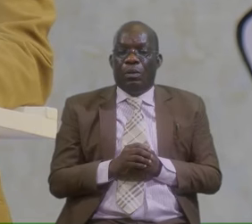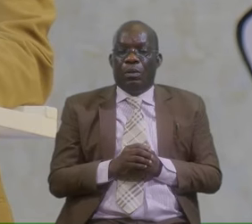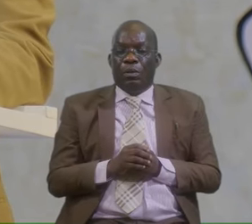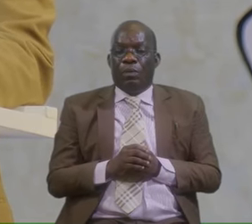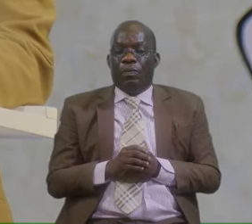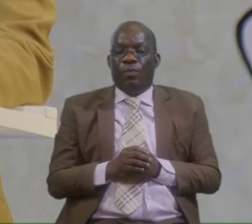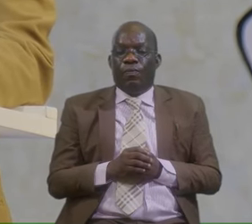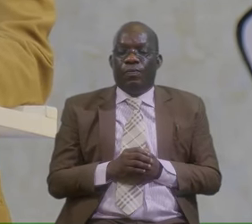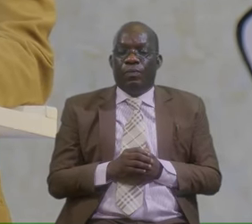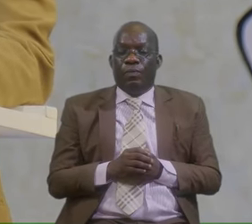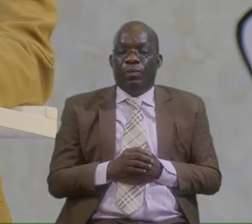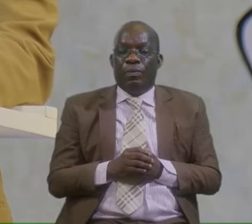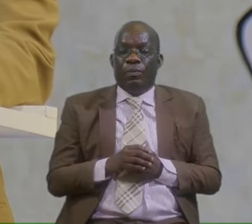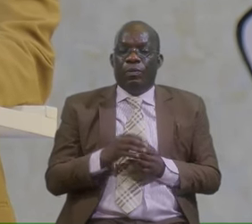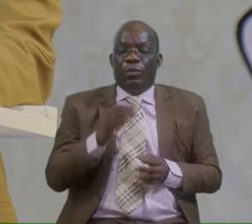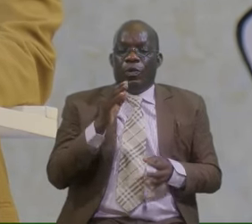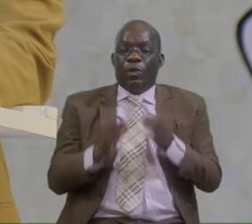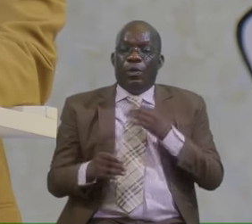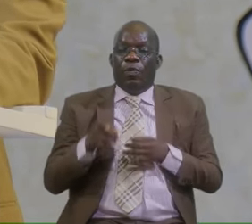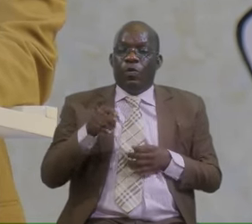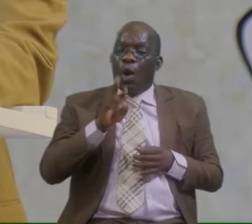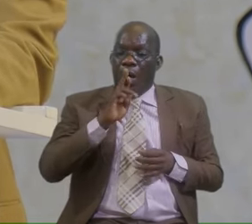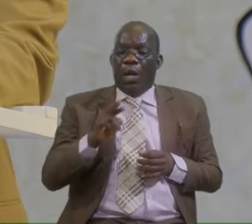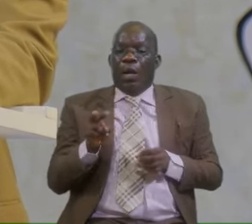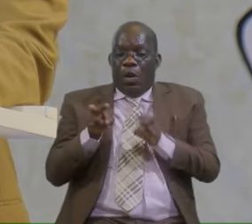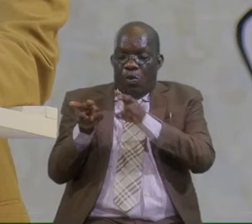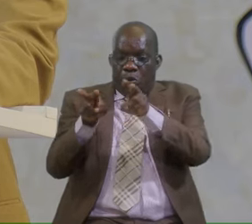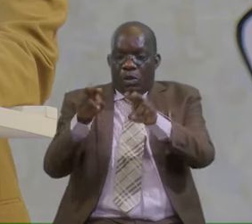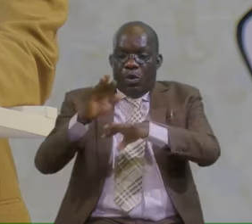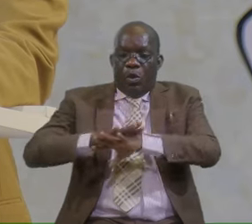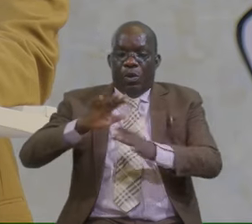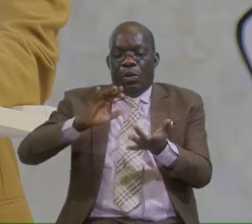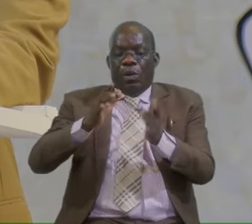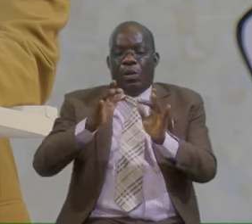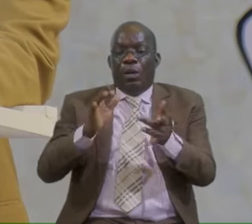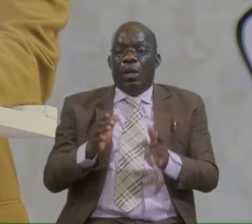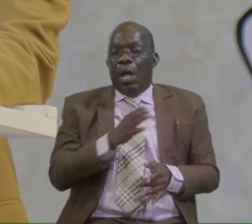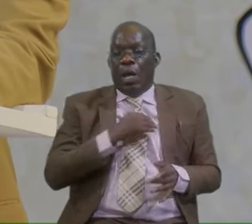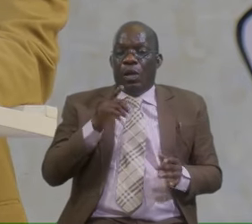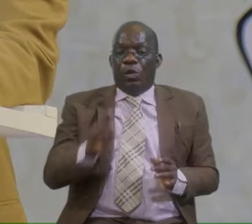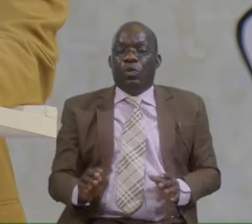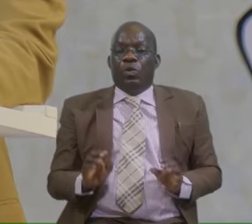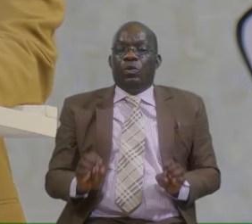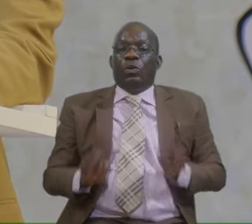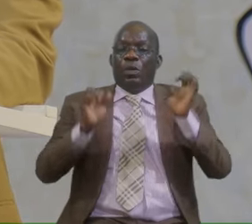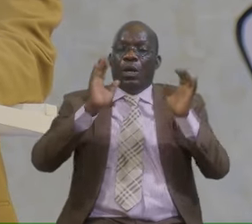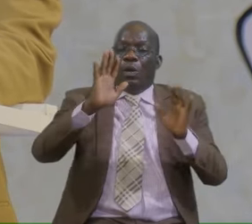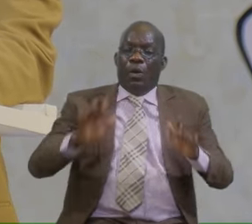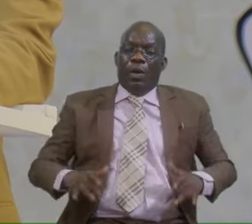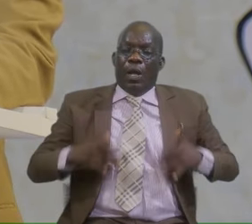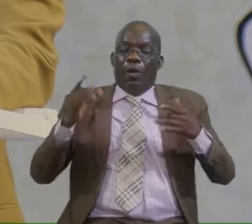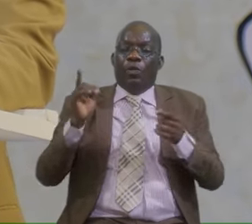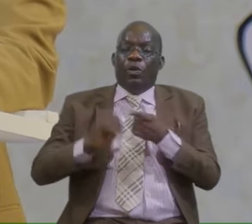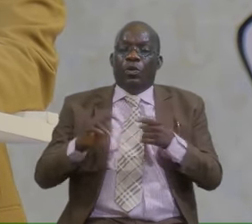And if you are watching online and you gave your life to Christ after the